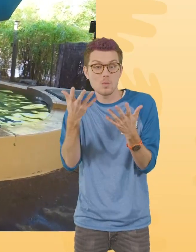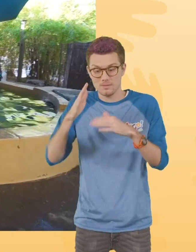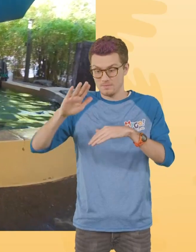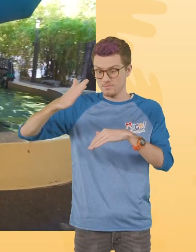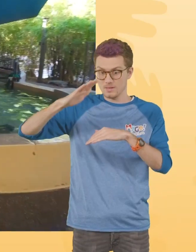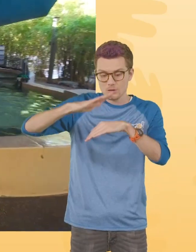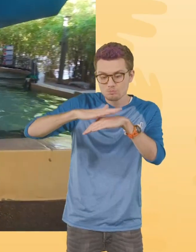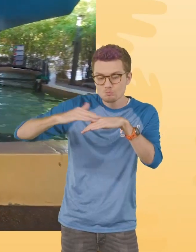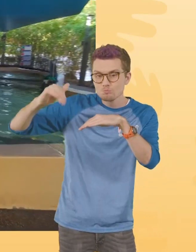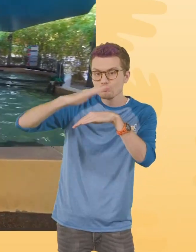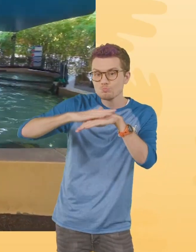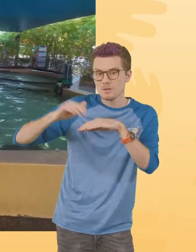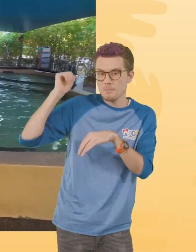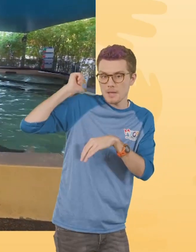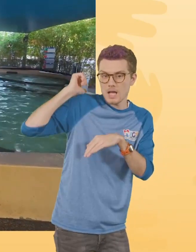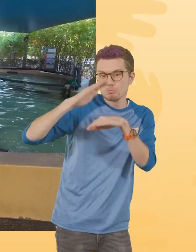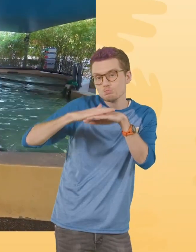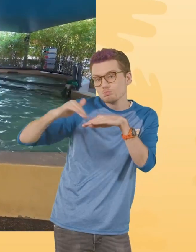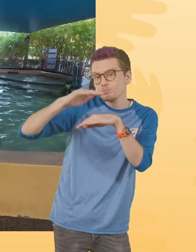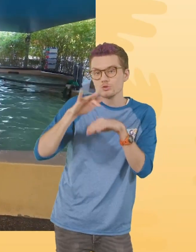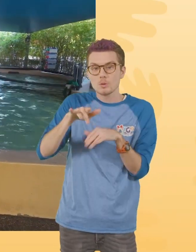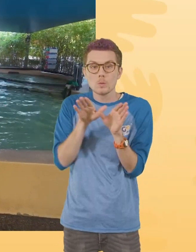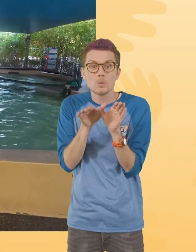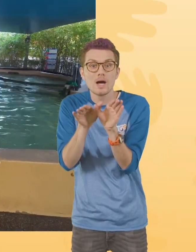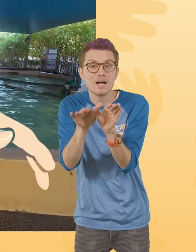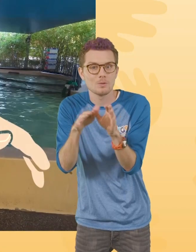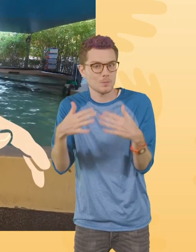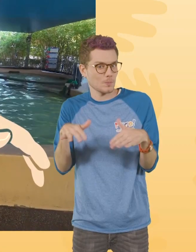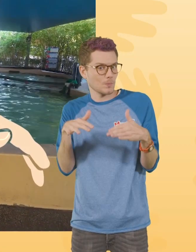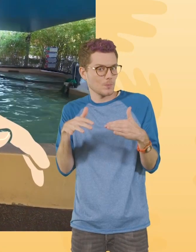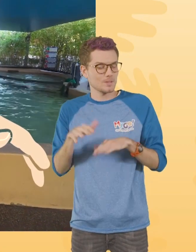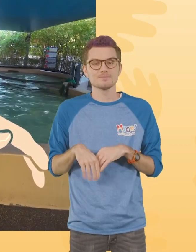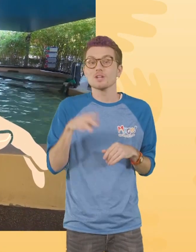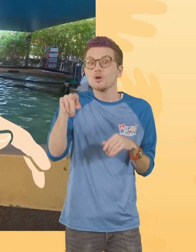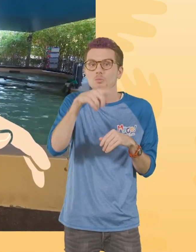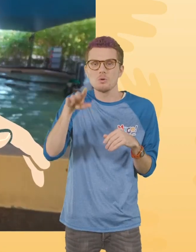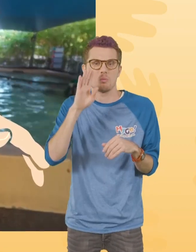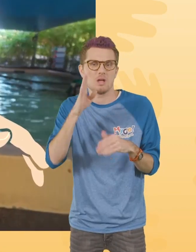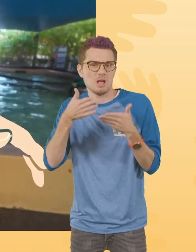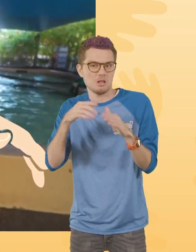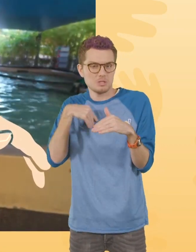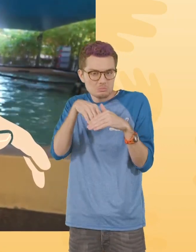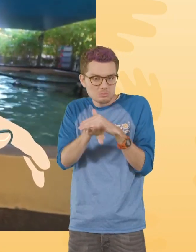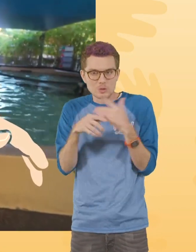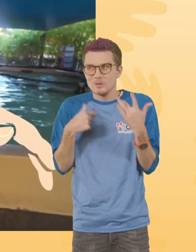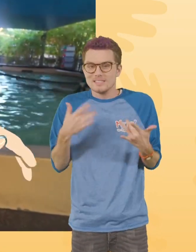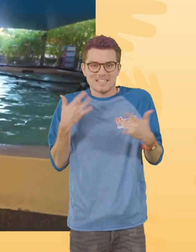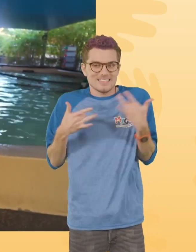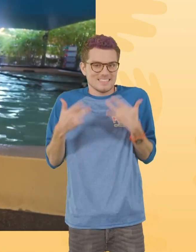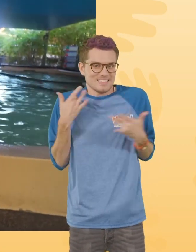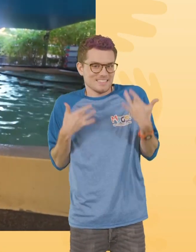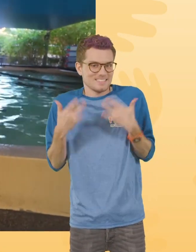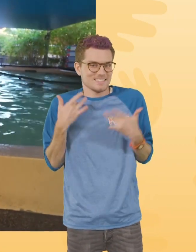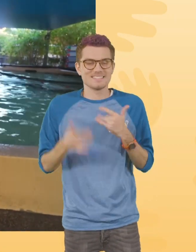a flat, gentle hand and touch the stingrays on their back. But they're letting me go inside.